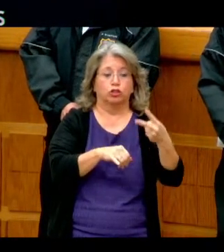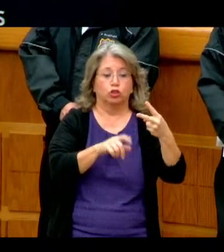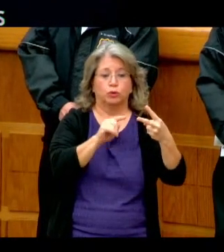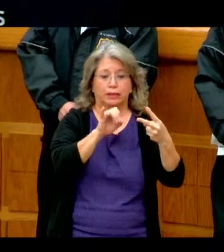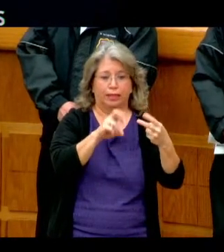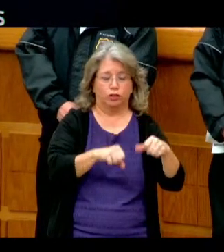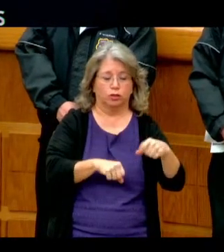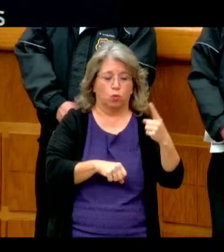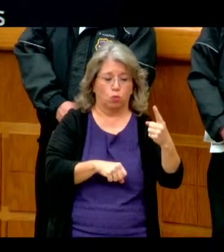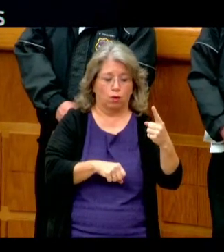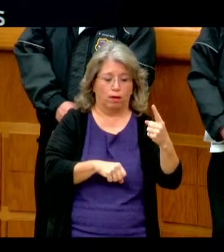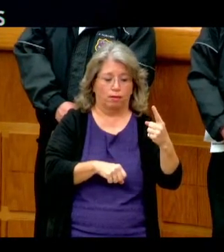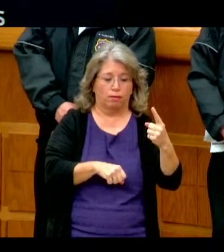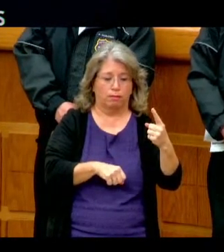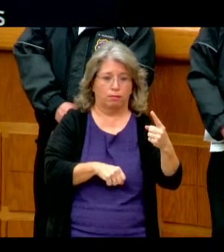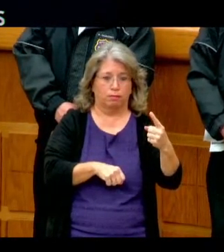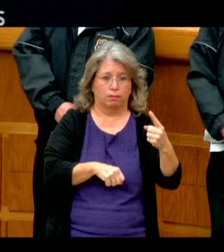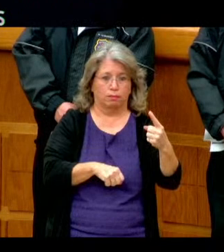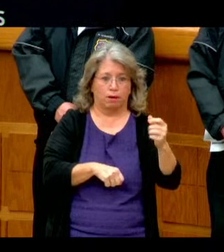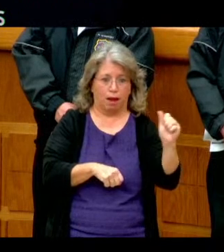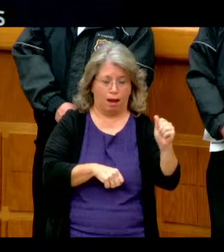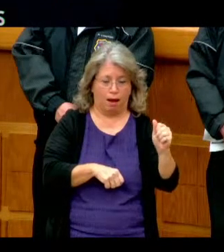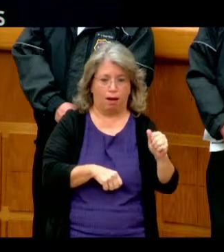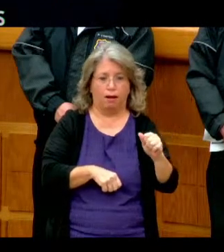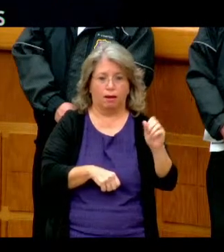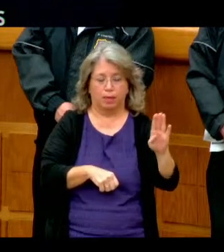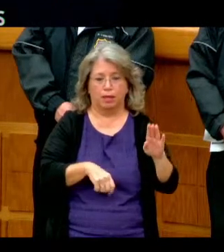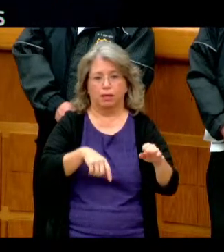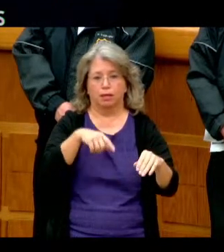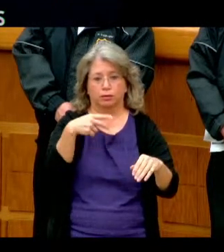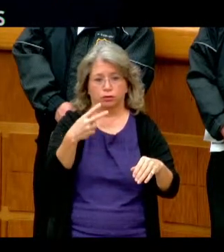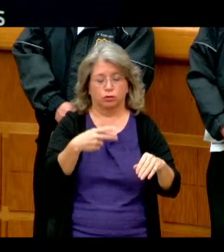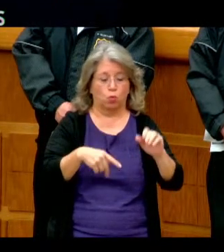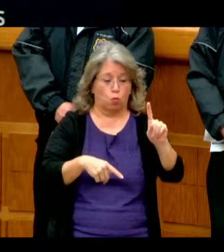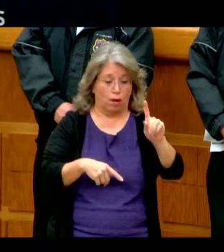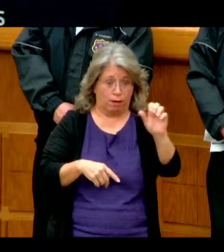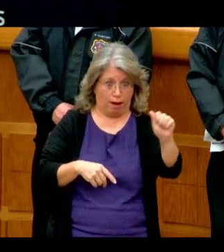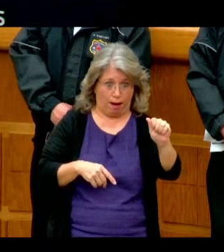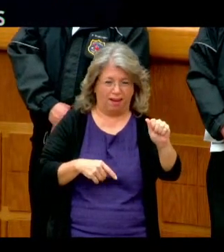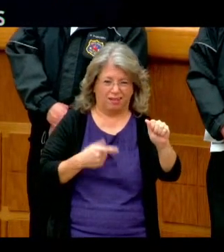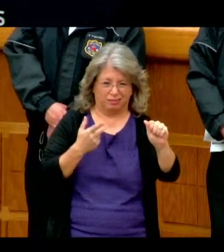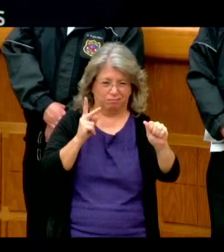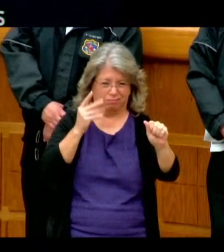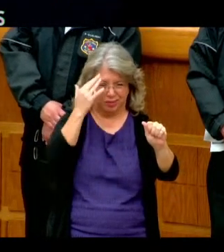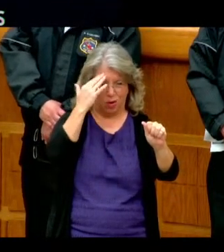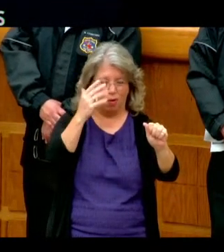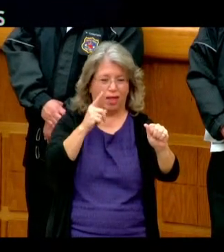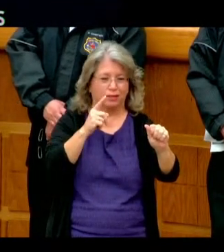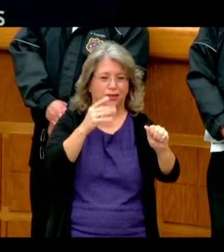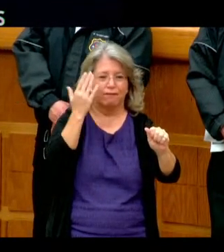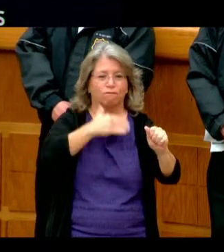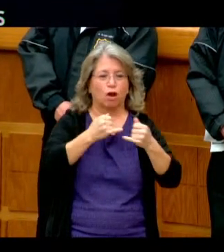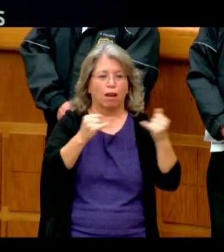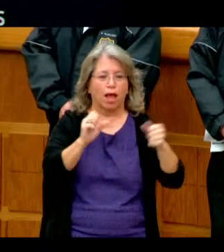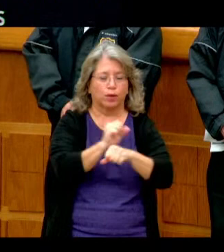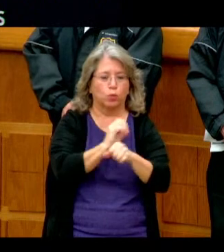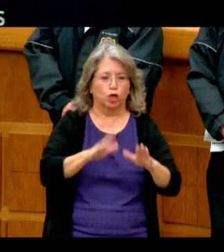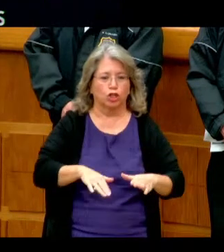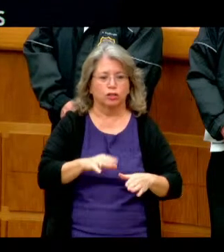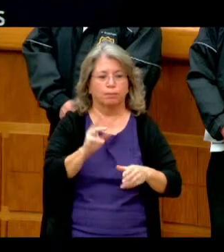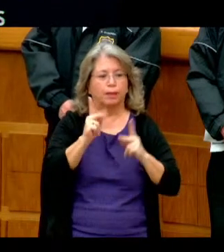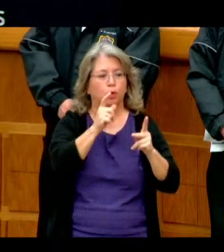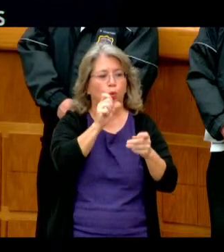Tier 2. And I think everybody's very familiar with the Phase 1A, but these are the frontline workers. These are people working in